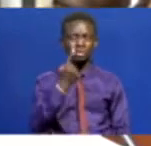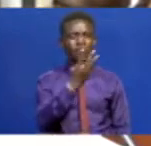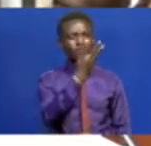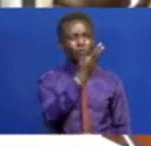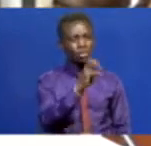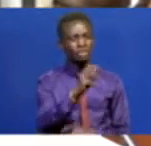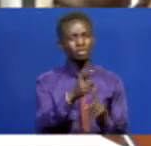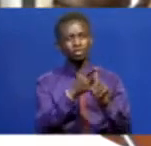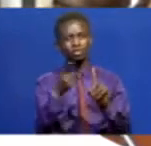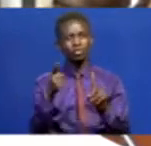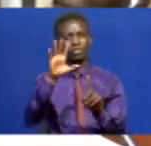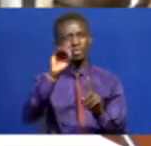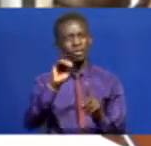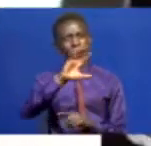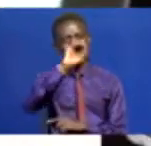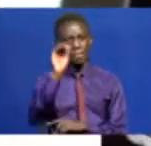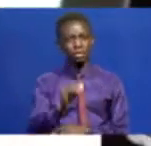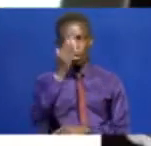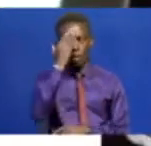40 to 50%.